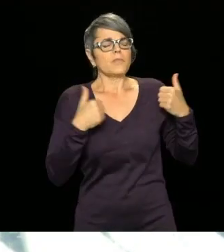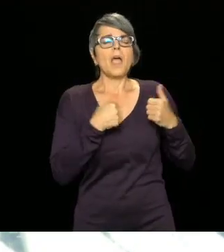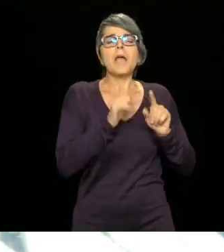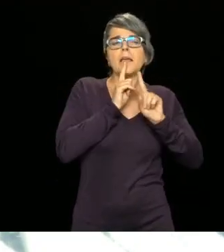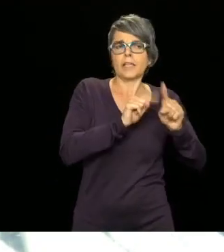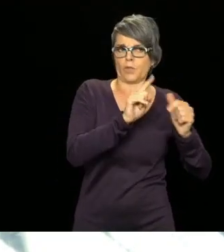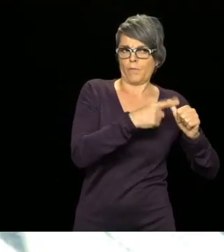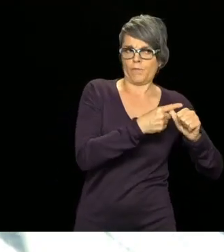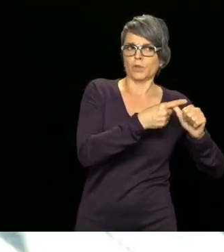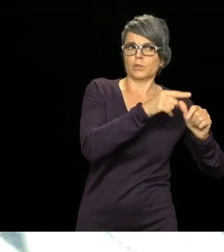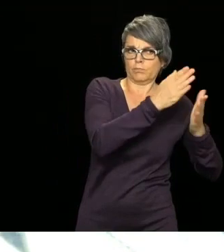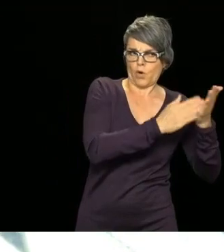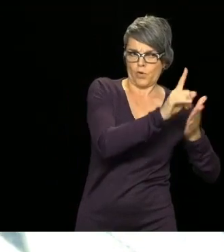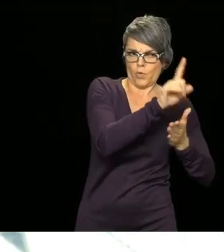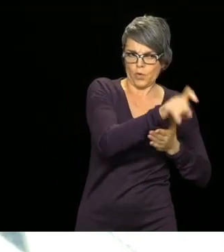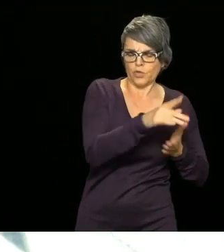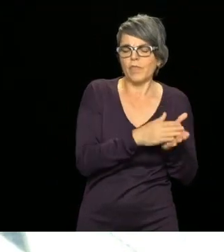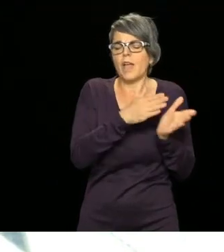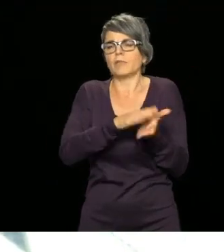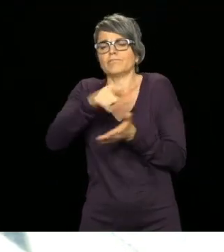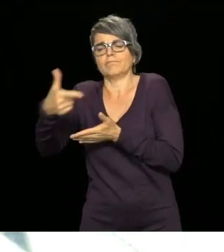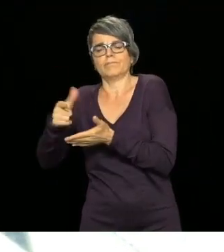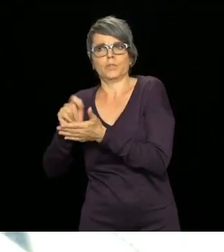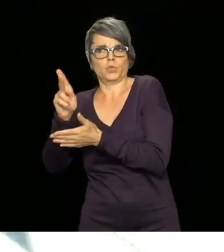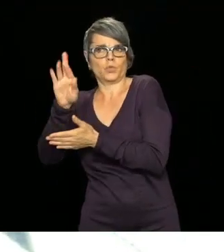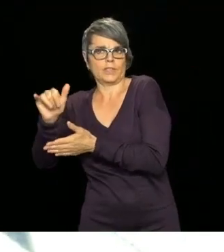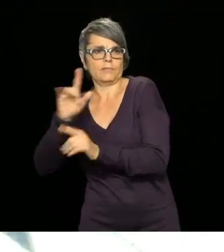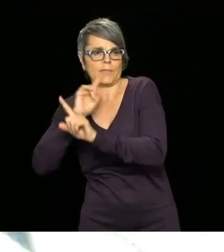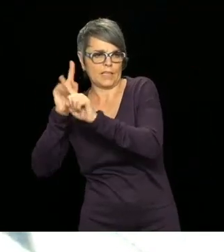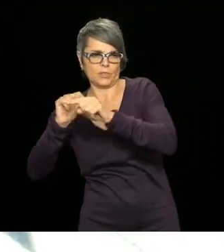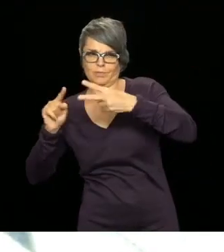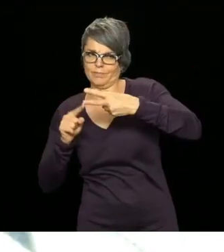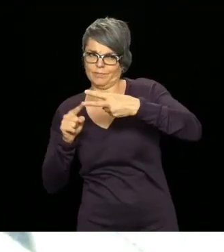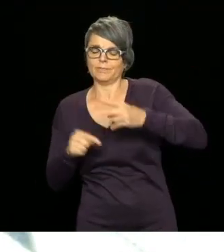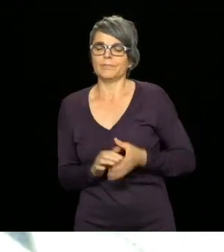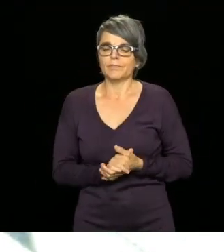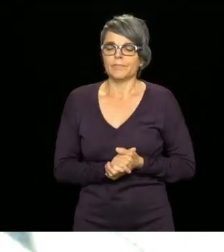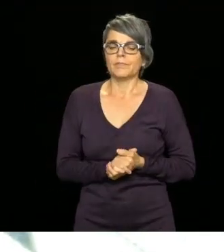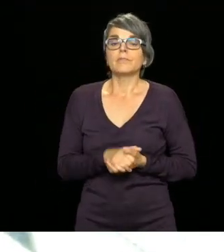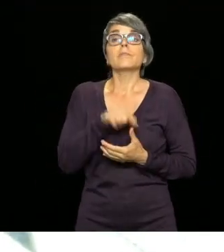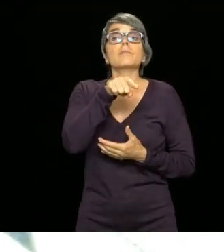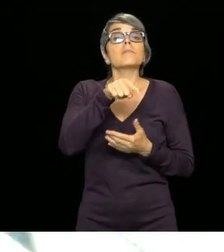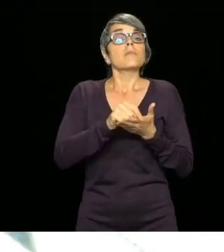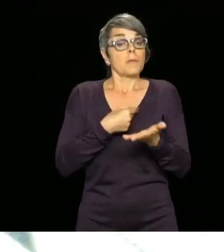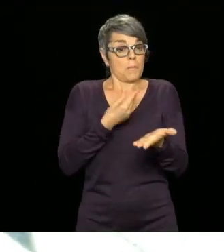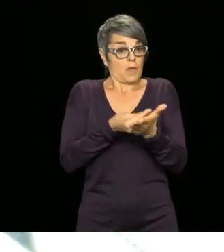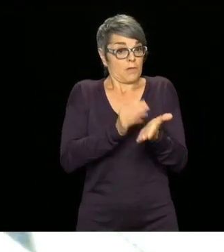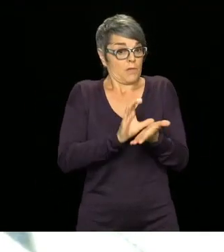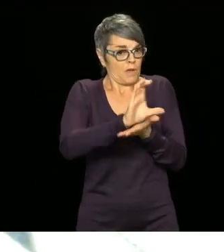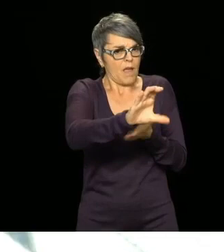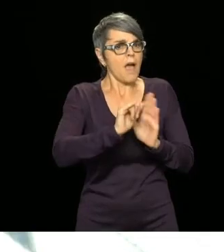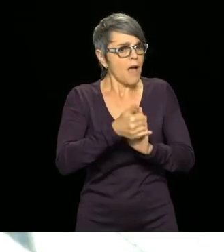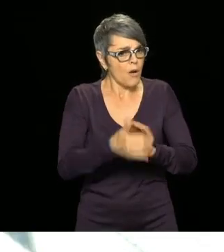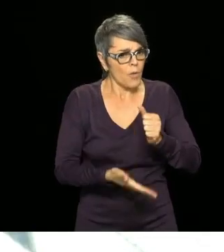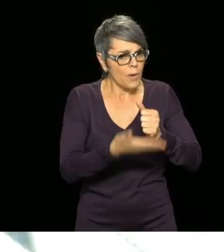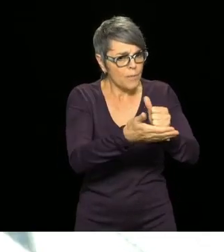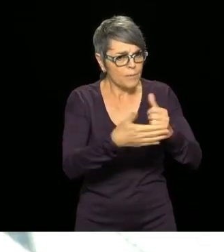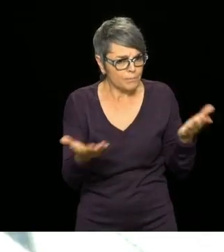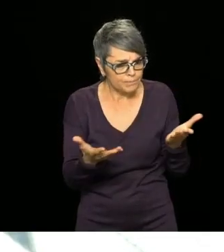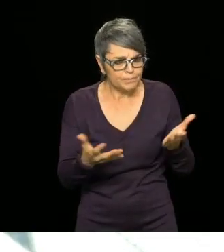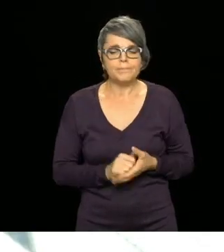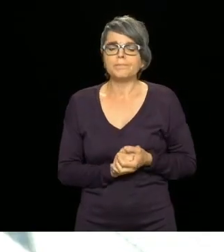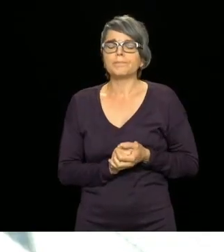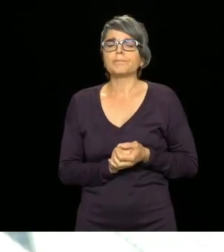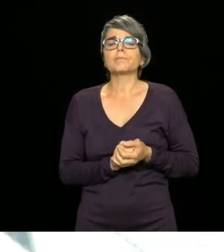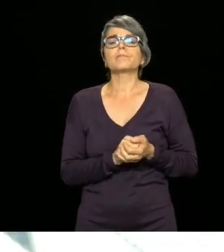So in terms of how this is going to assist, what this will do is a number of things. First off, the criteria for the program